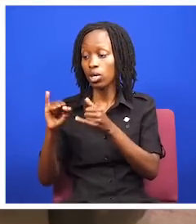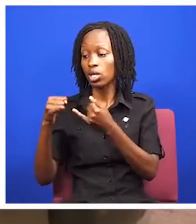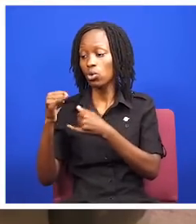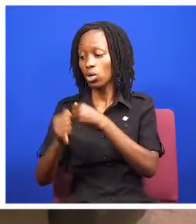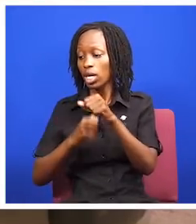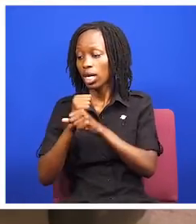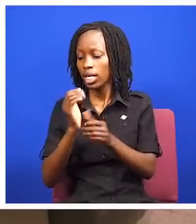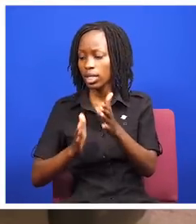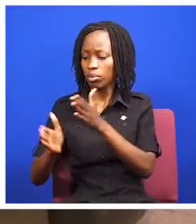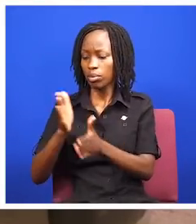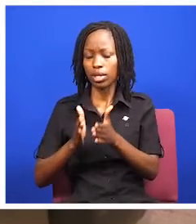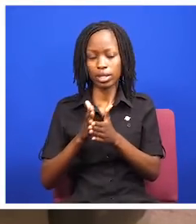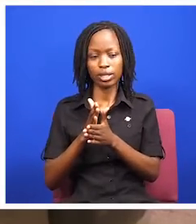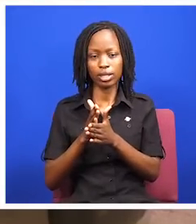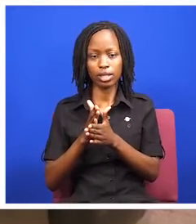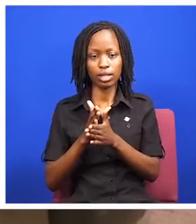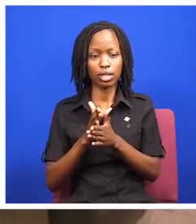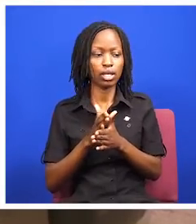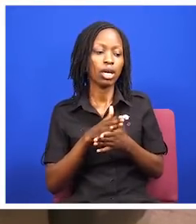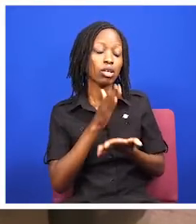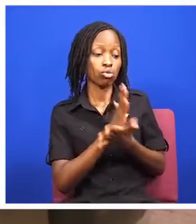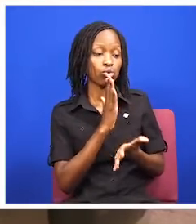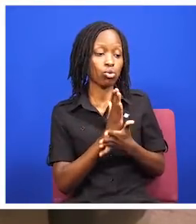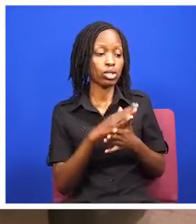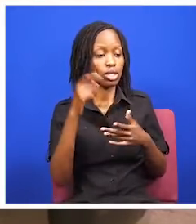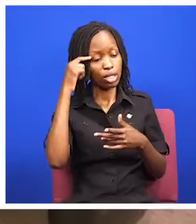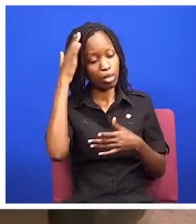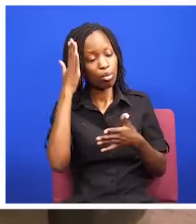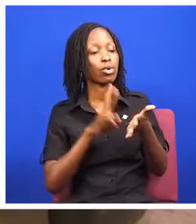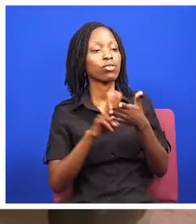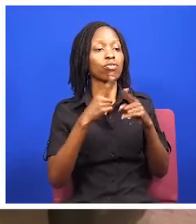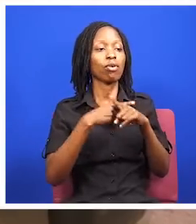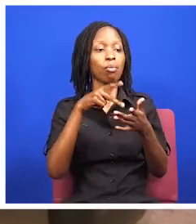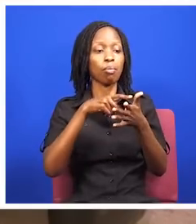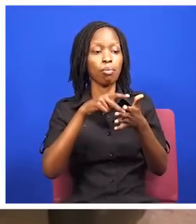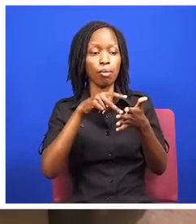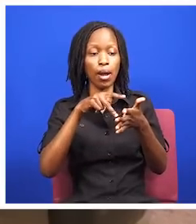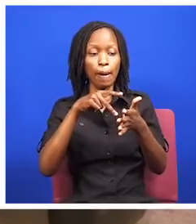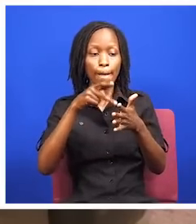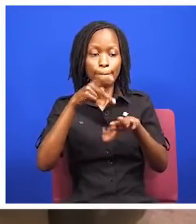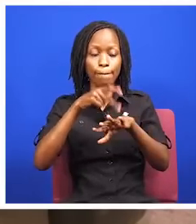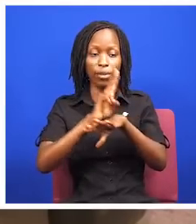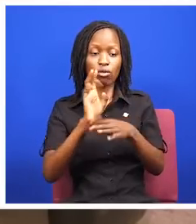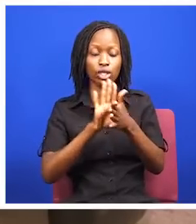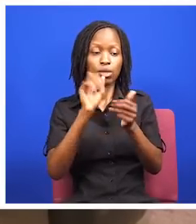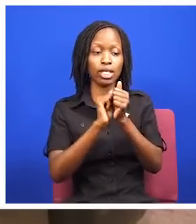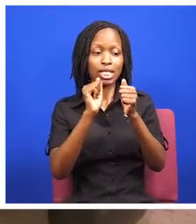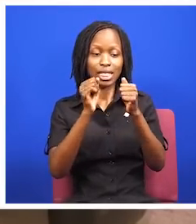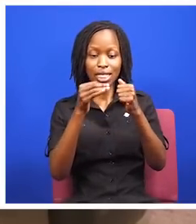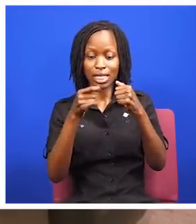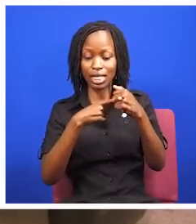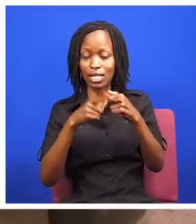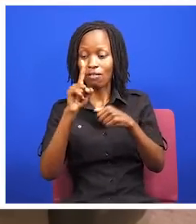Year's plans. You're right, Bandav. And the memory verse came from Proverbs chapter 16, verse 3, which